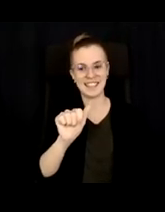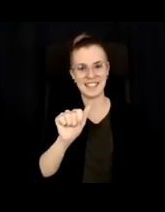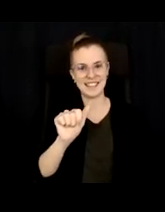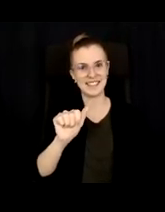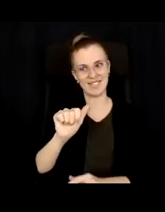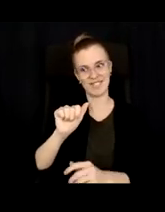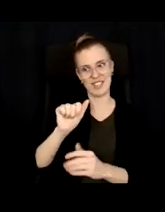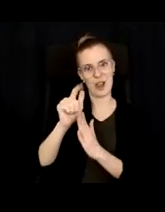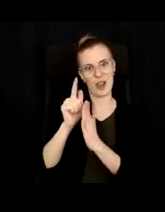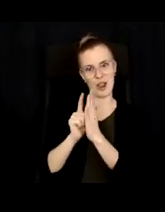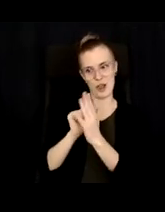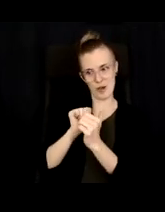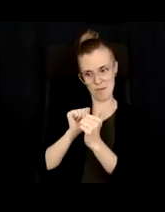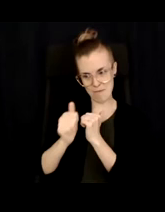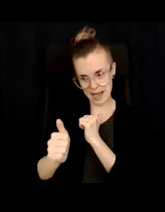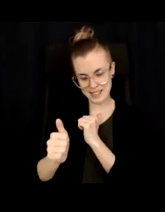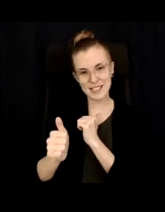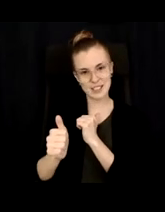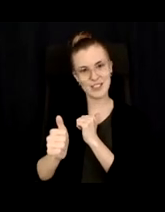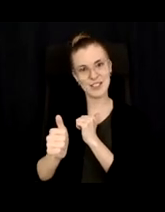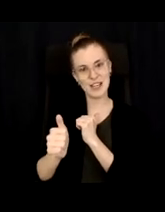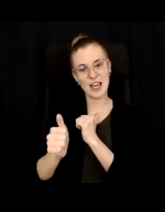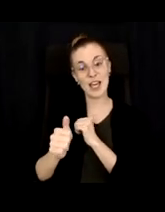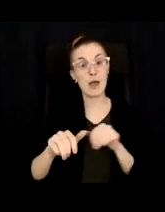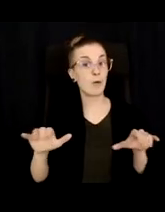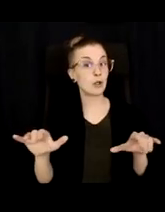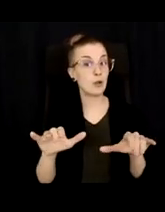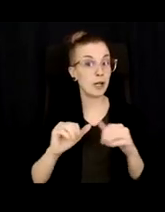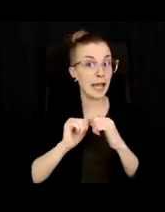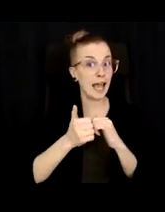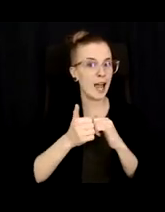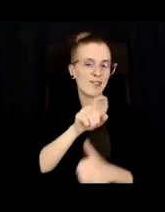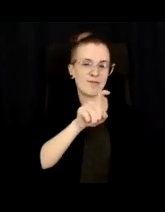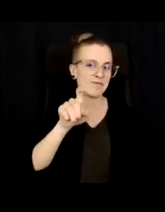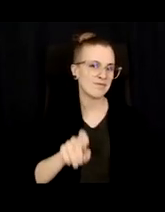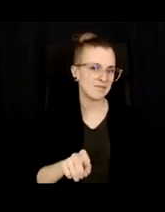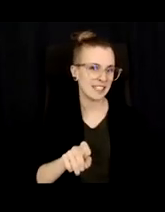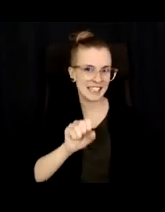passage, and we're doing it Texas style today.